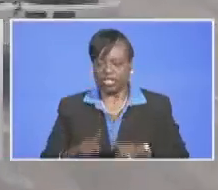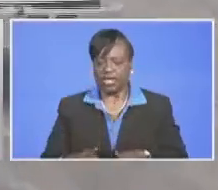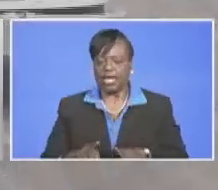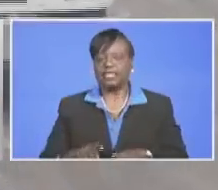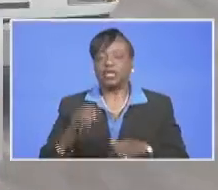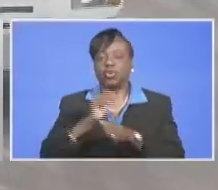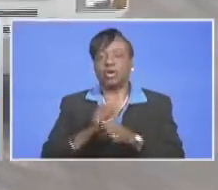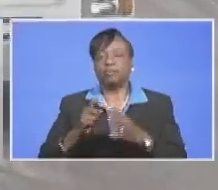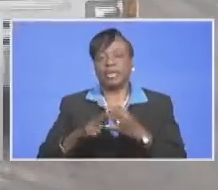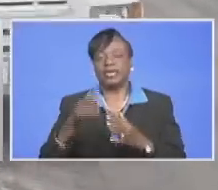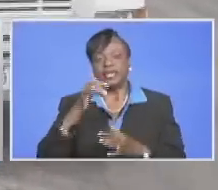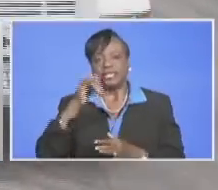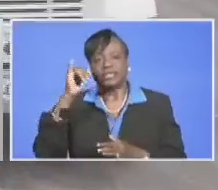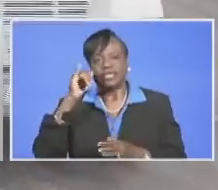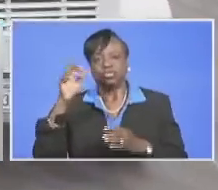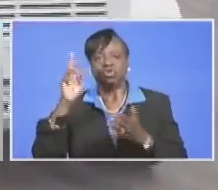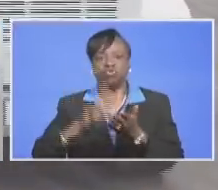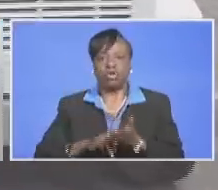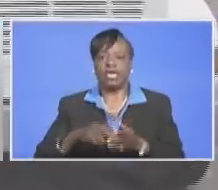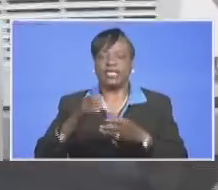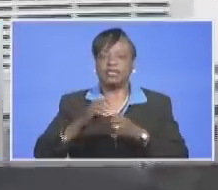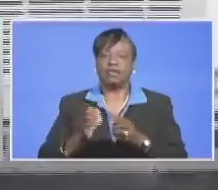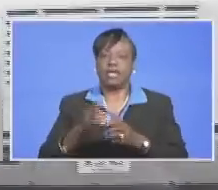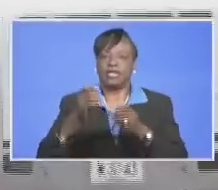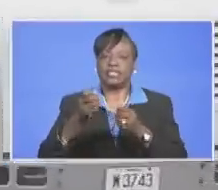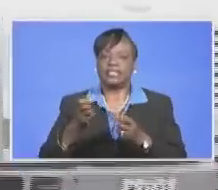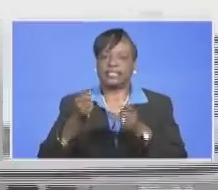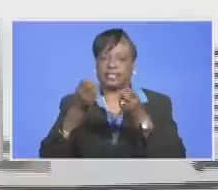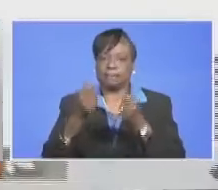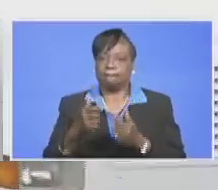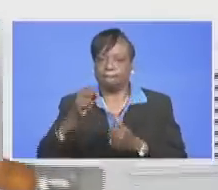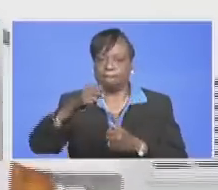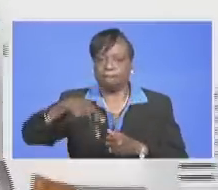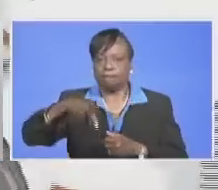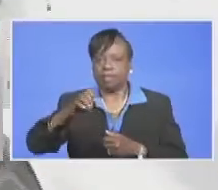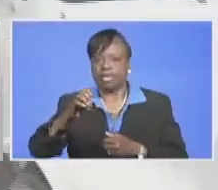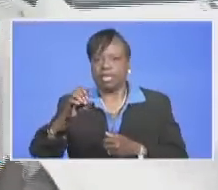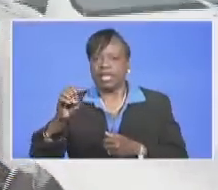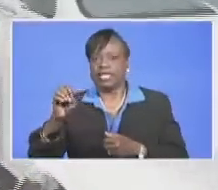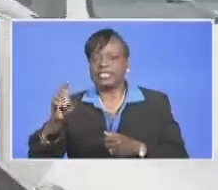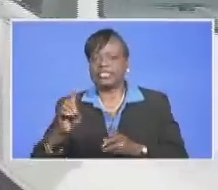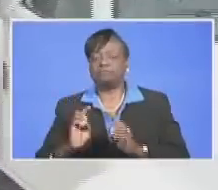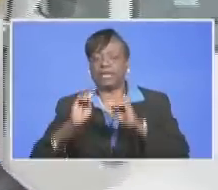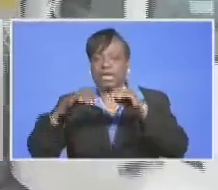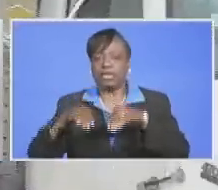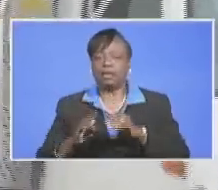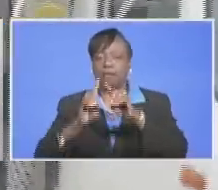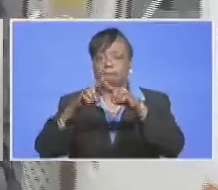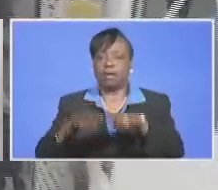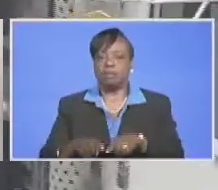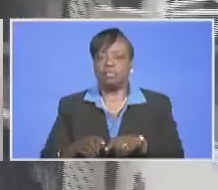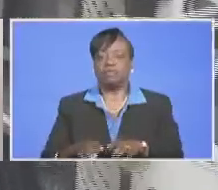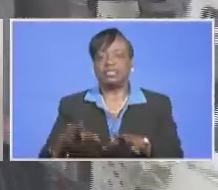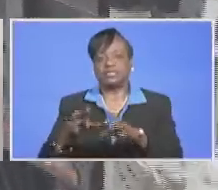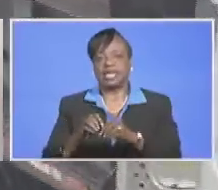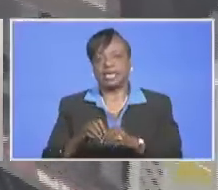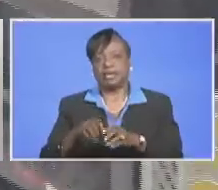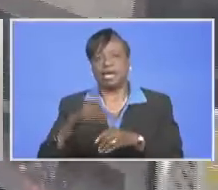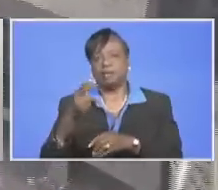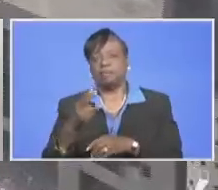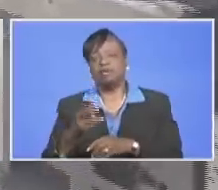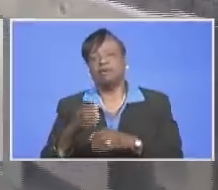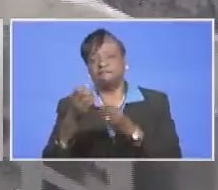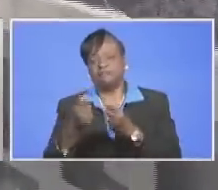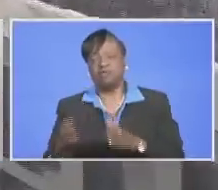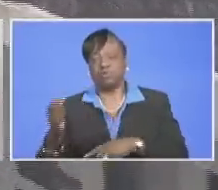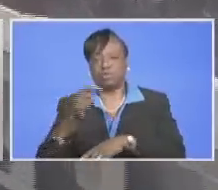work began yesterday to reinstall speed bumps that have been taken up several times following that tragedy. But he says notice was given of the